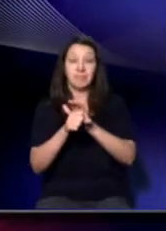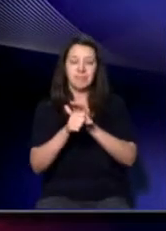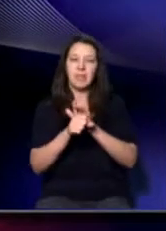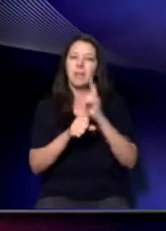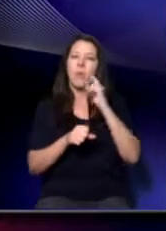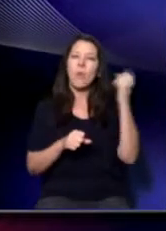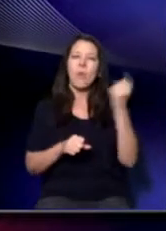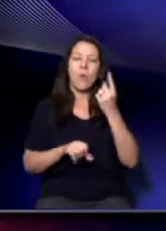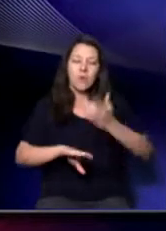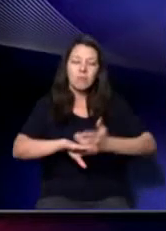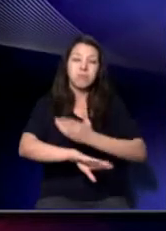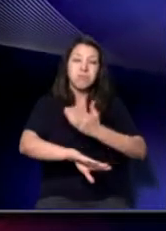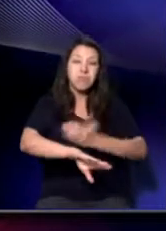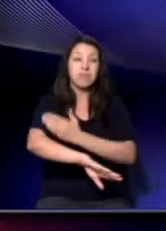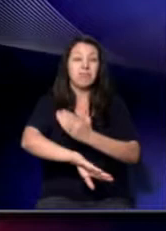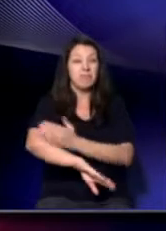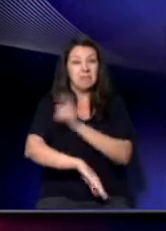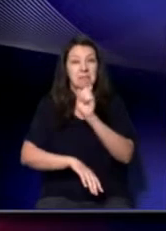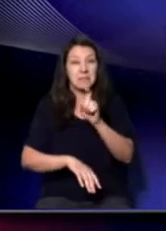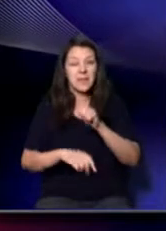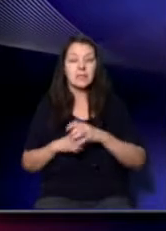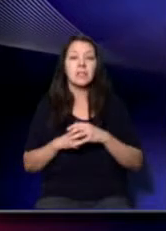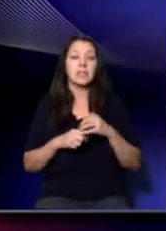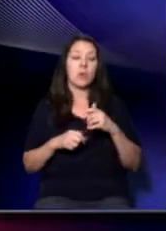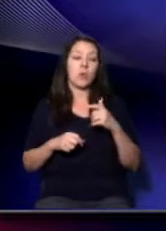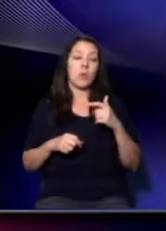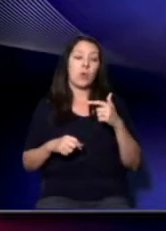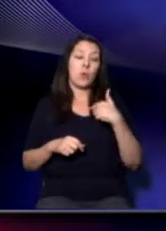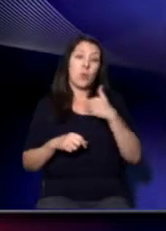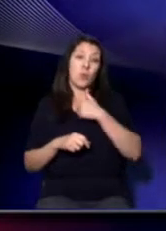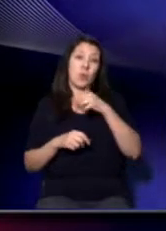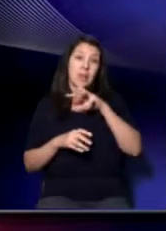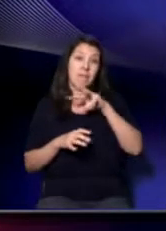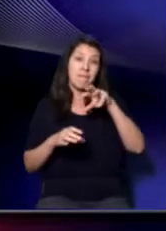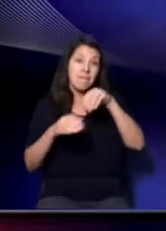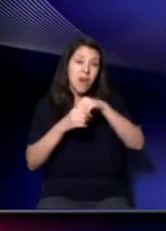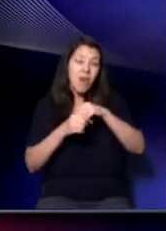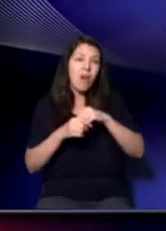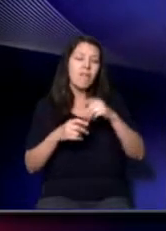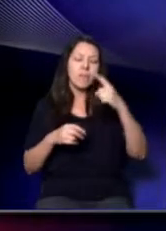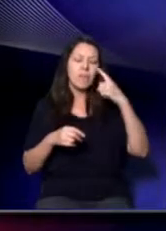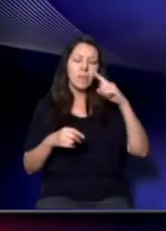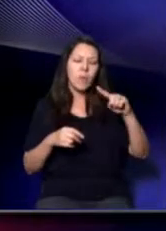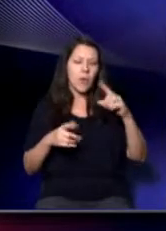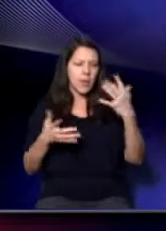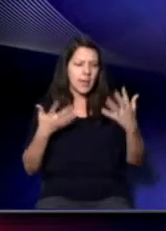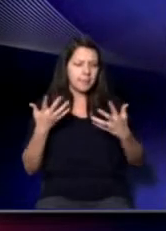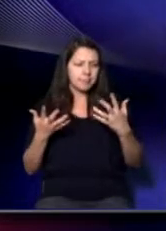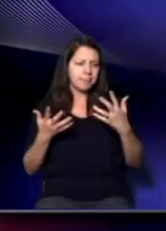improvement. And that, when we got involved with setting up the